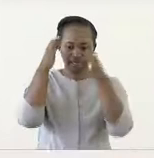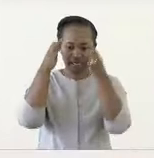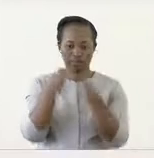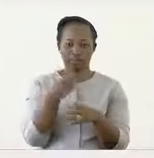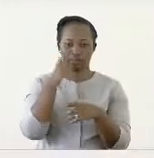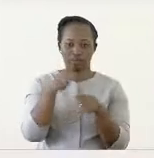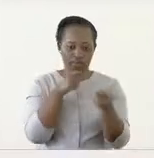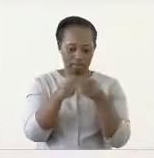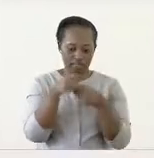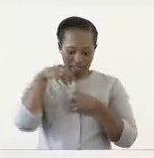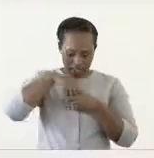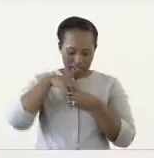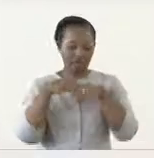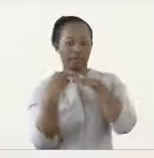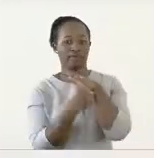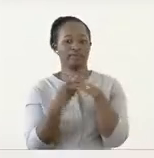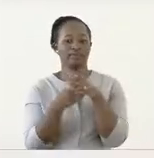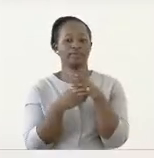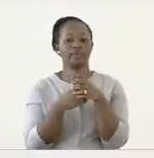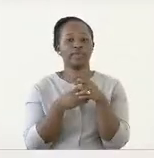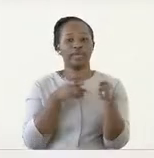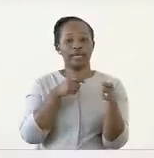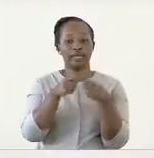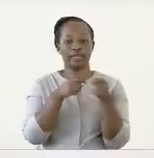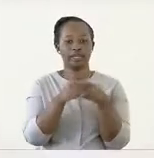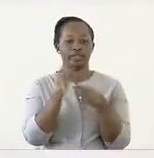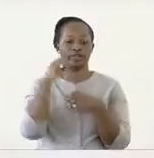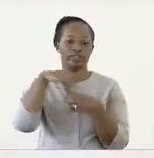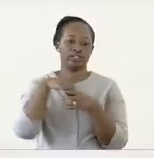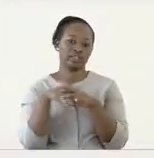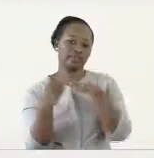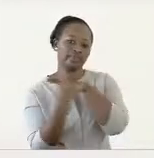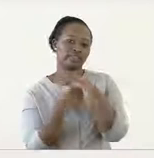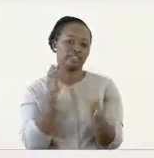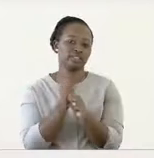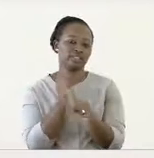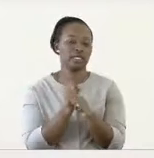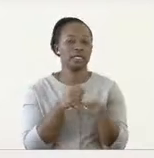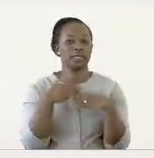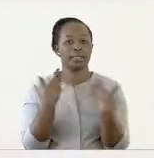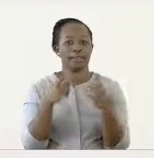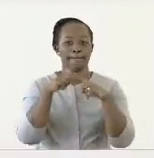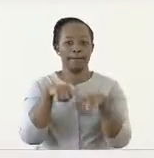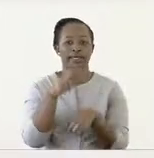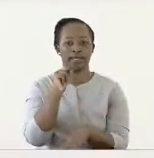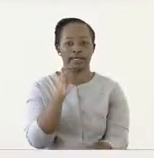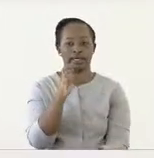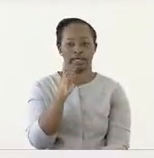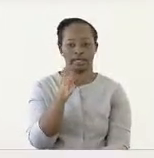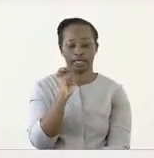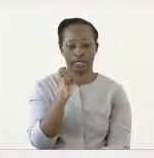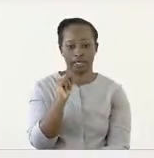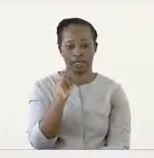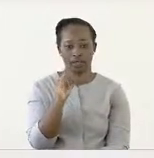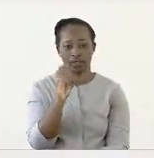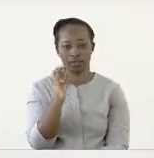internal environment. Regulation of internal environment is done either by endocrine system as well as